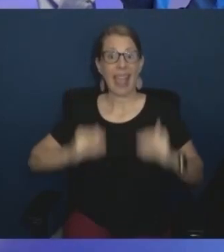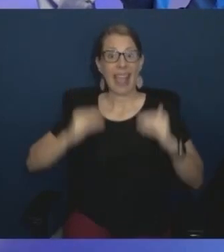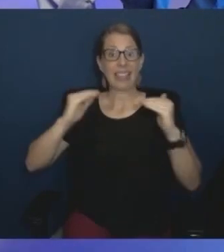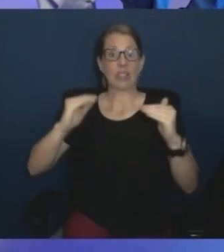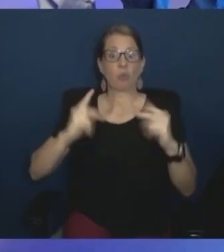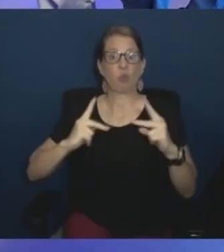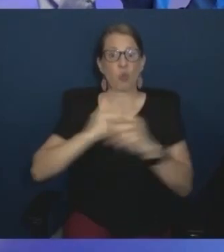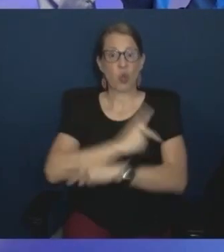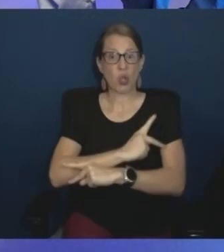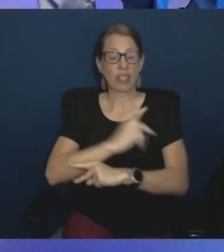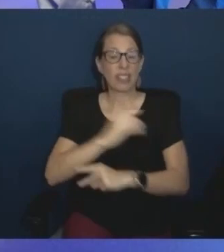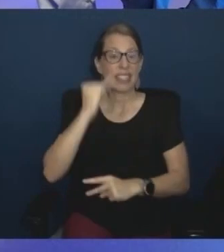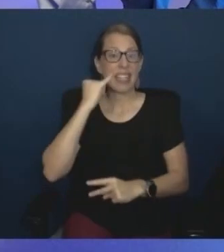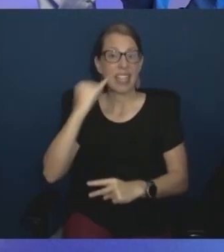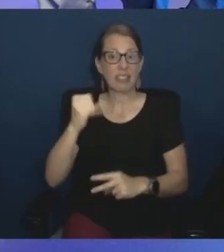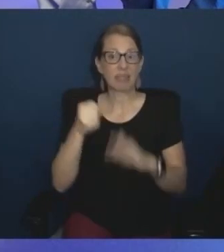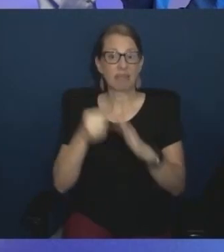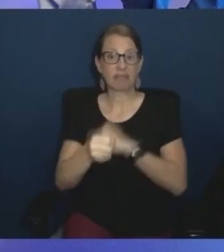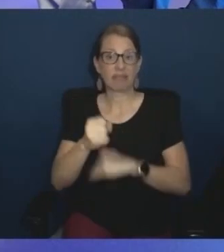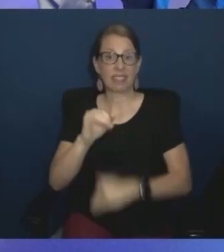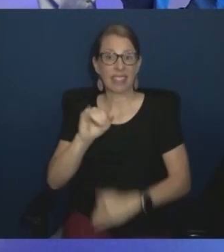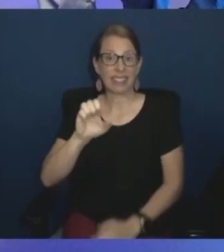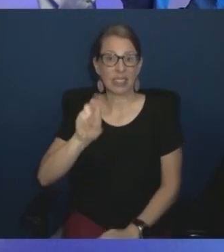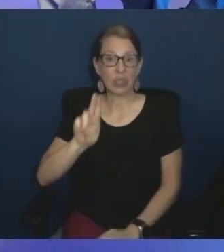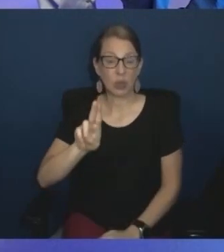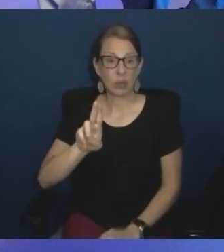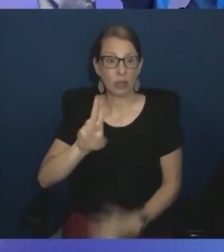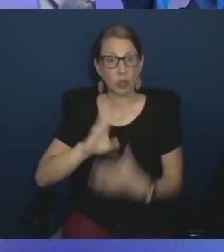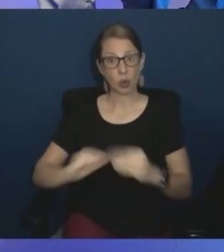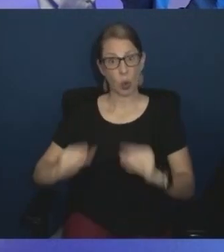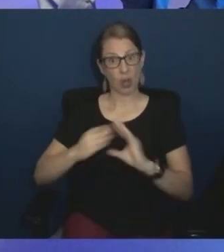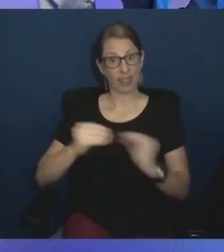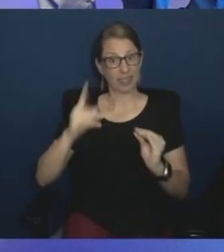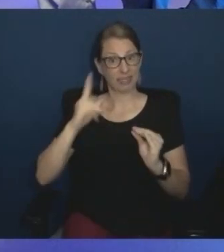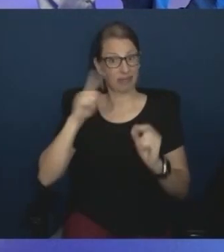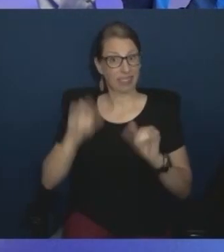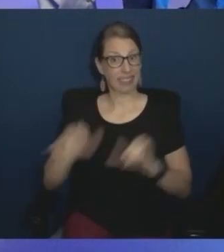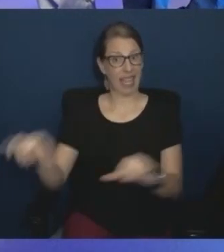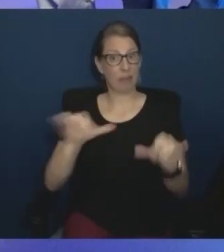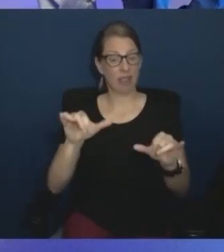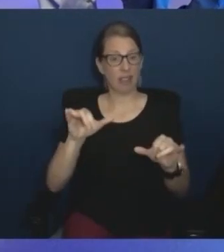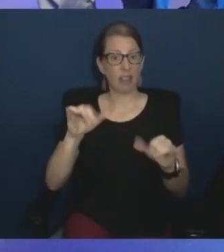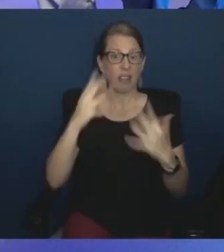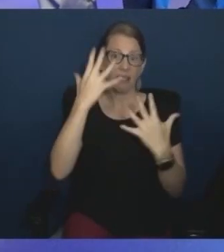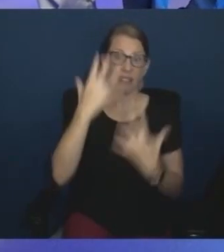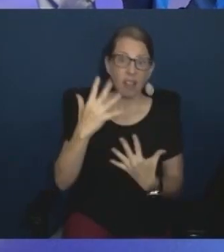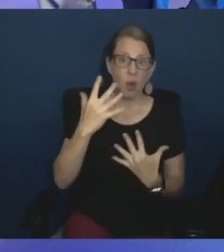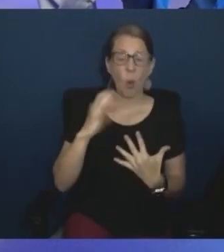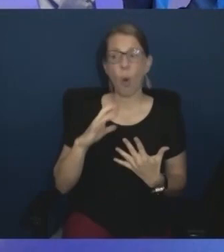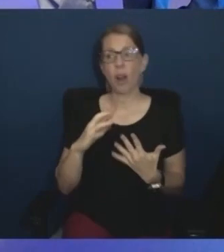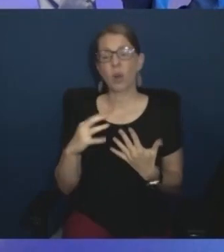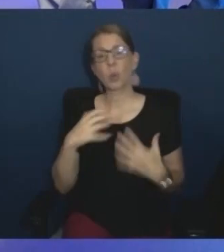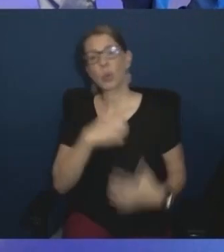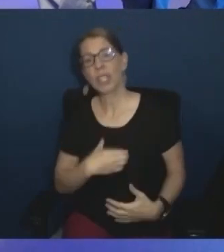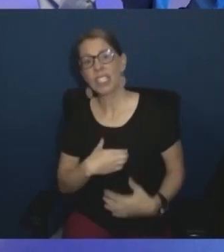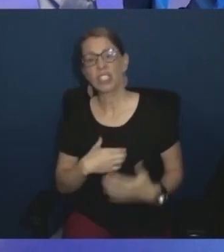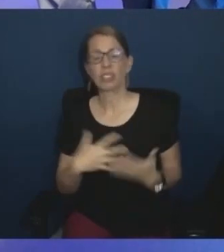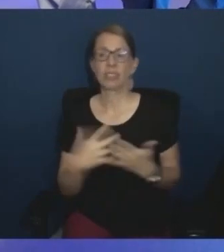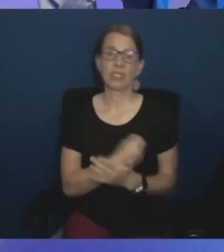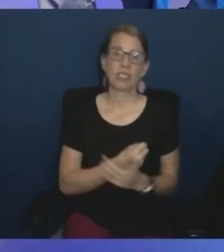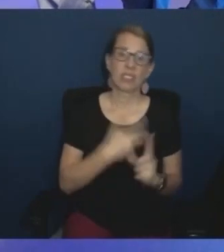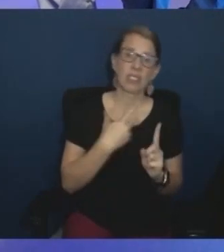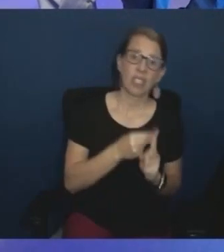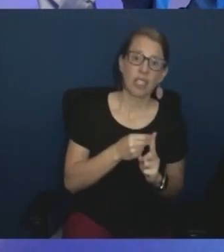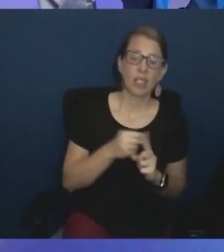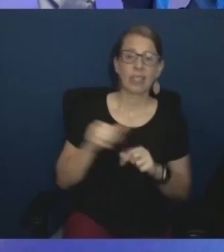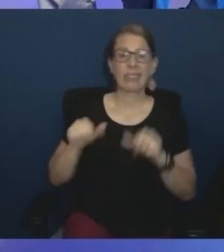hear any stories like that? I think people think that feeling of regret or wishing they would have gotten it, or they were on the fence, but they were just too late. Are you